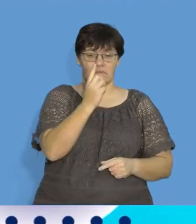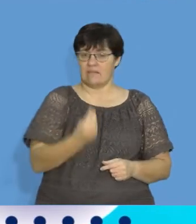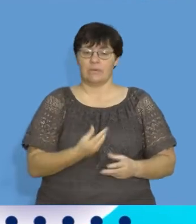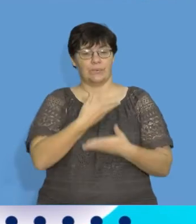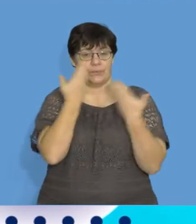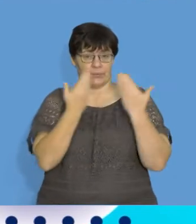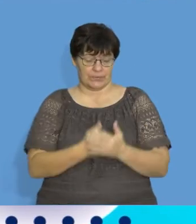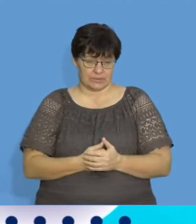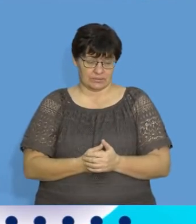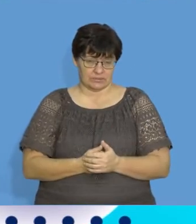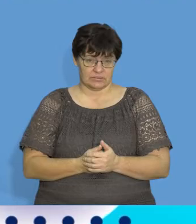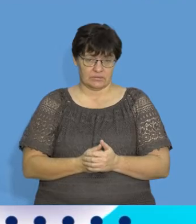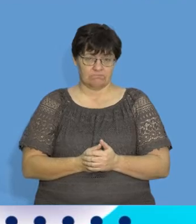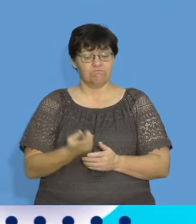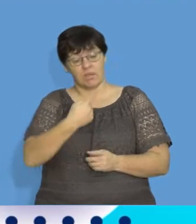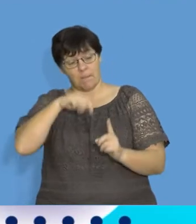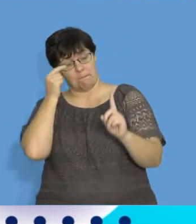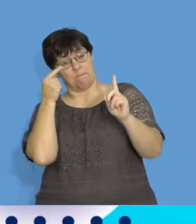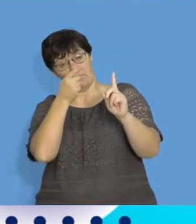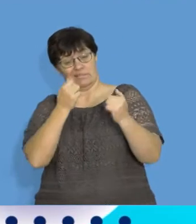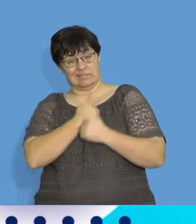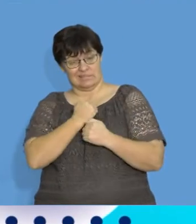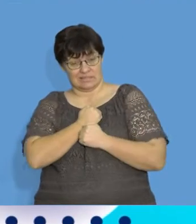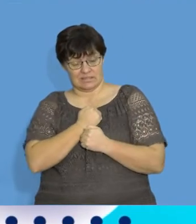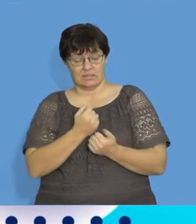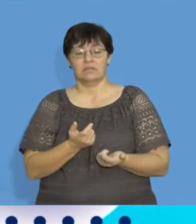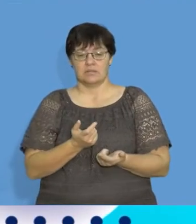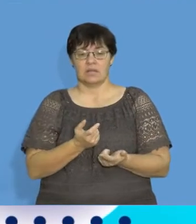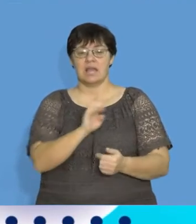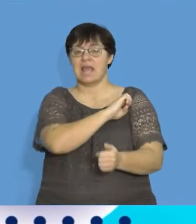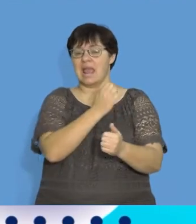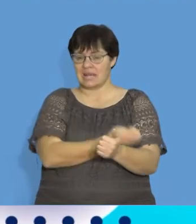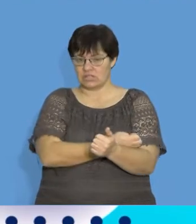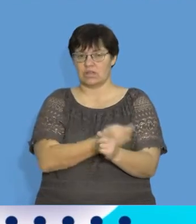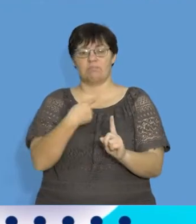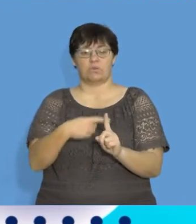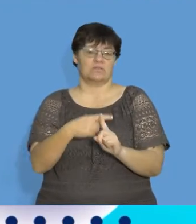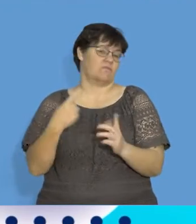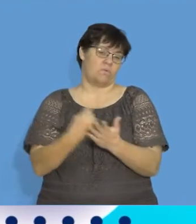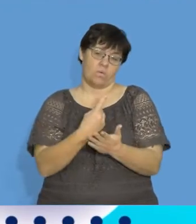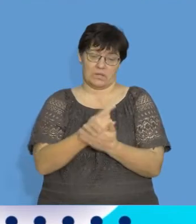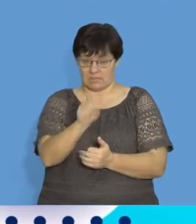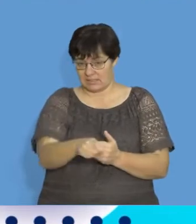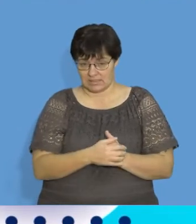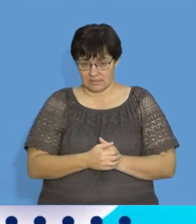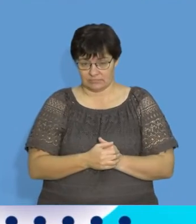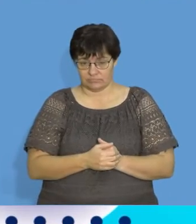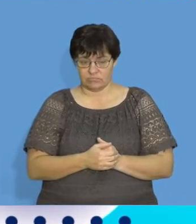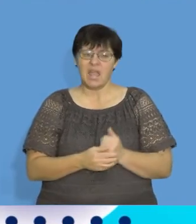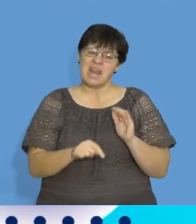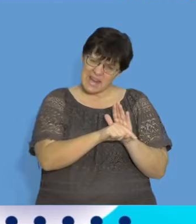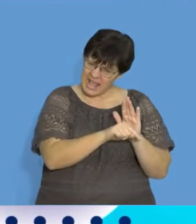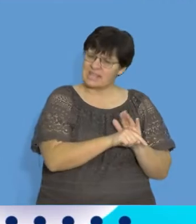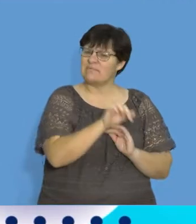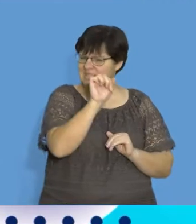direction. And for our purposes, energy should always be positive. Okay, you can have